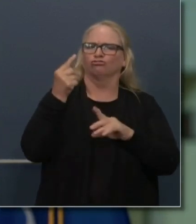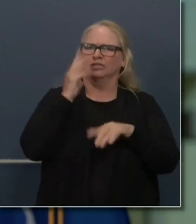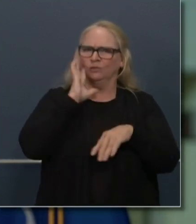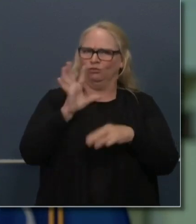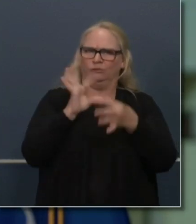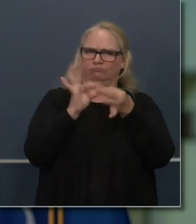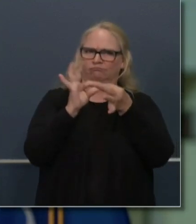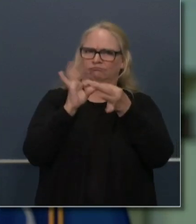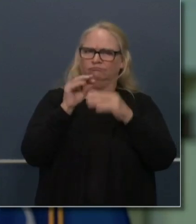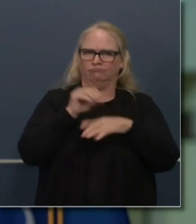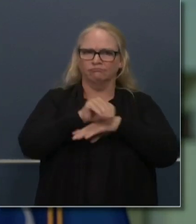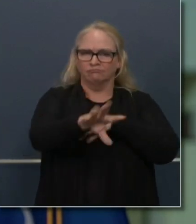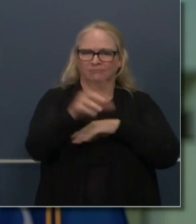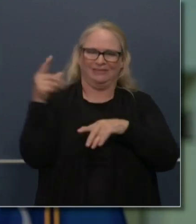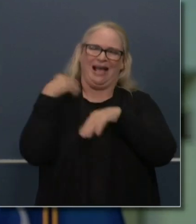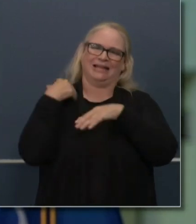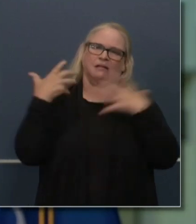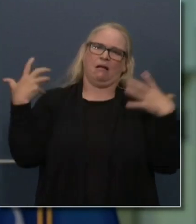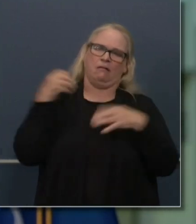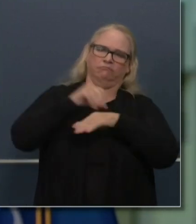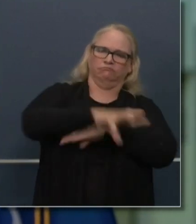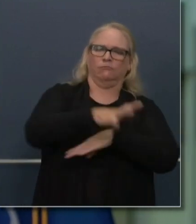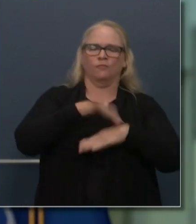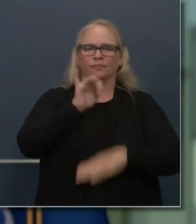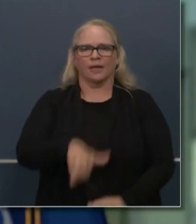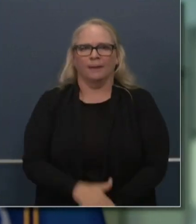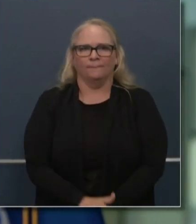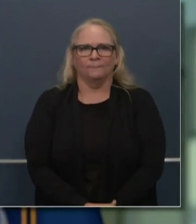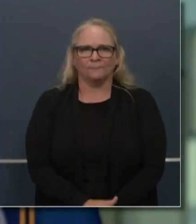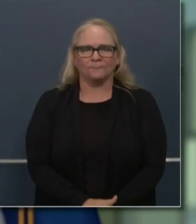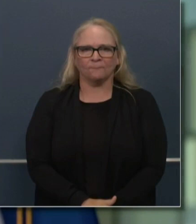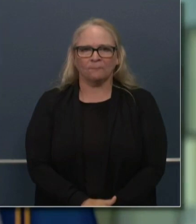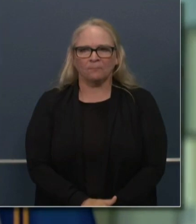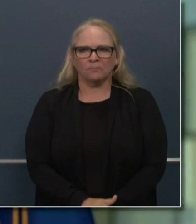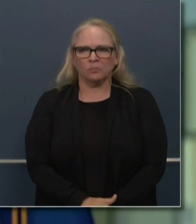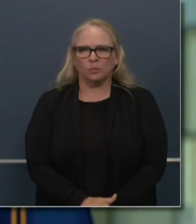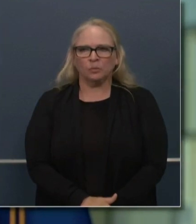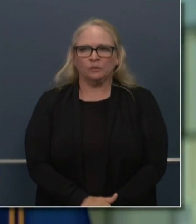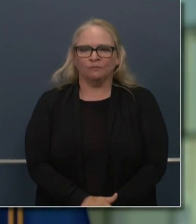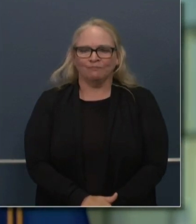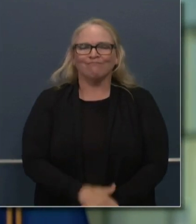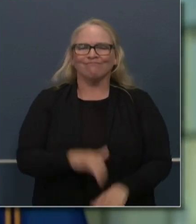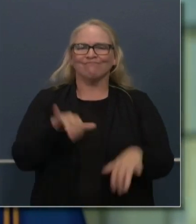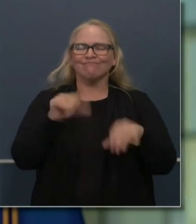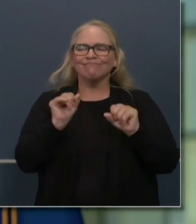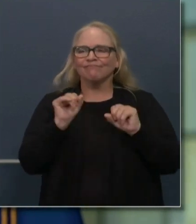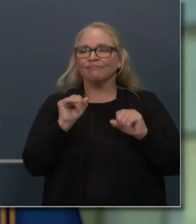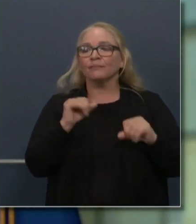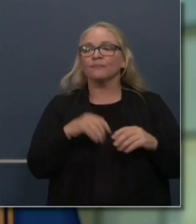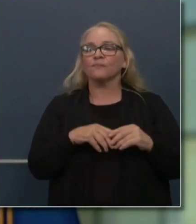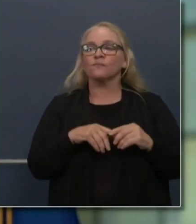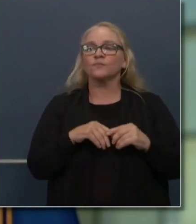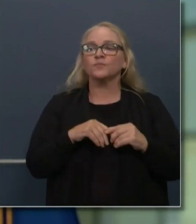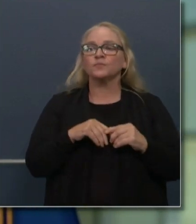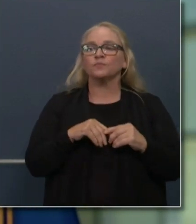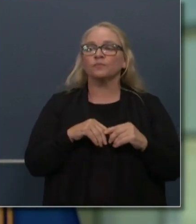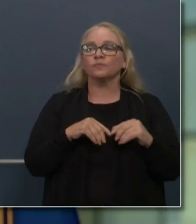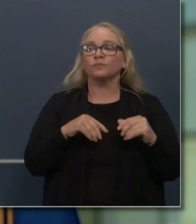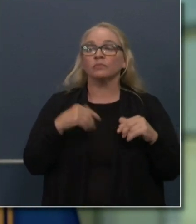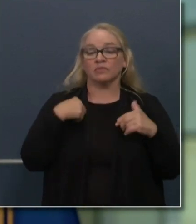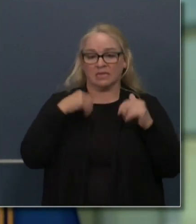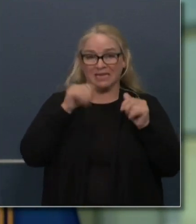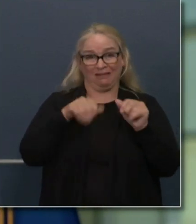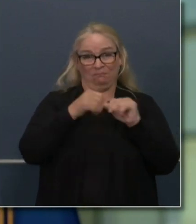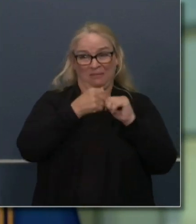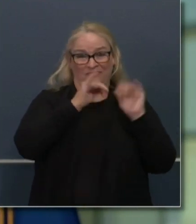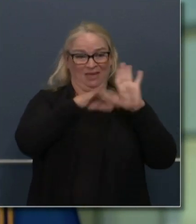Thank you, Governor. Indeed, when we rolled out our attestation process, we asked counties to demonstrate a number